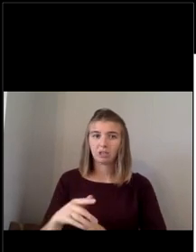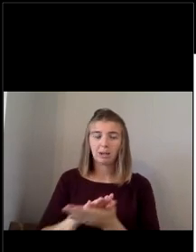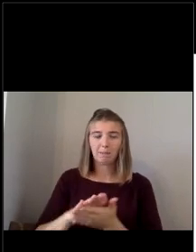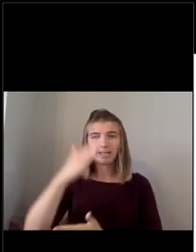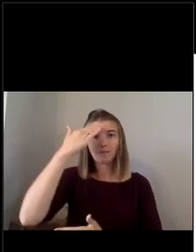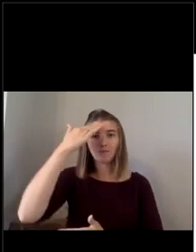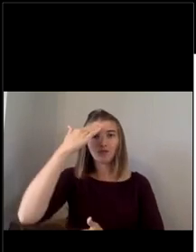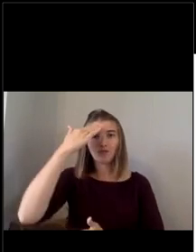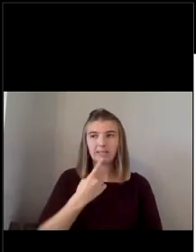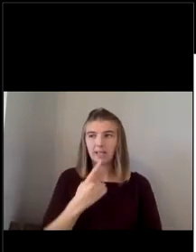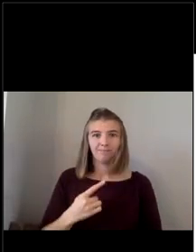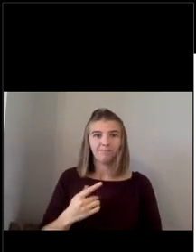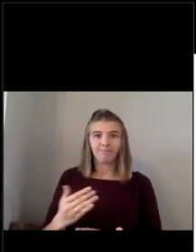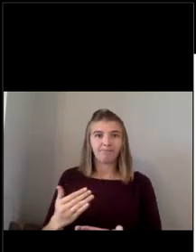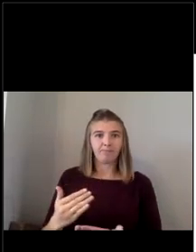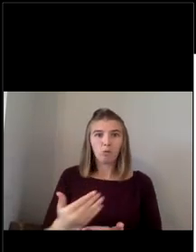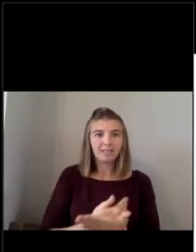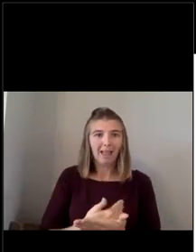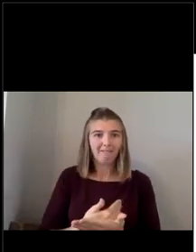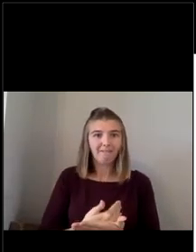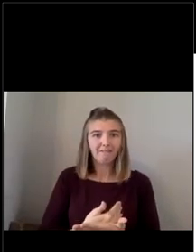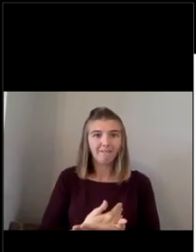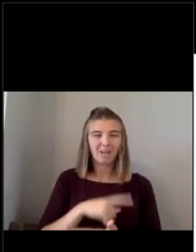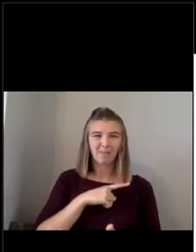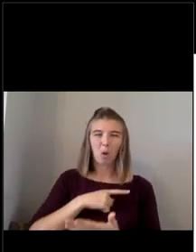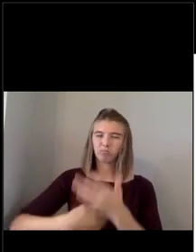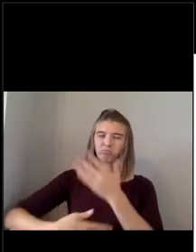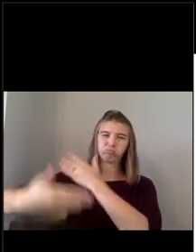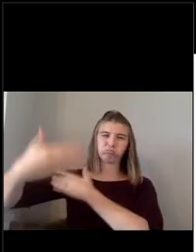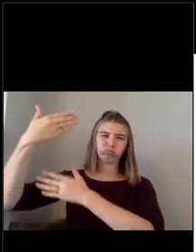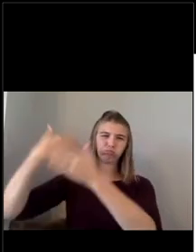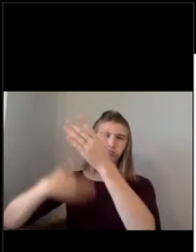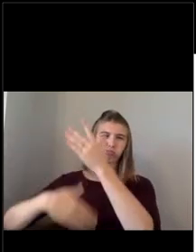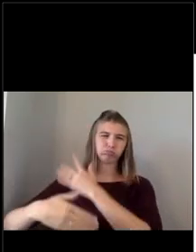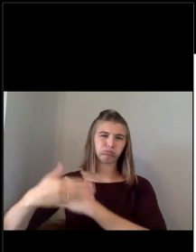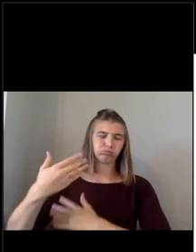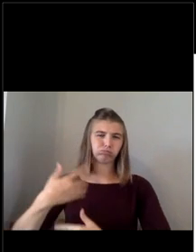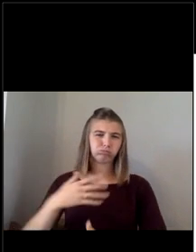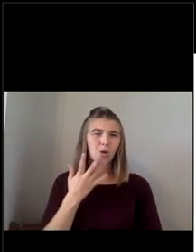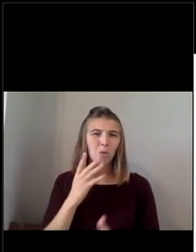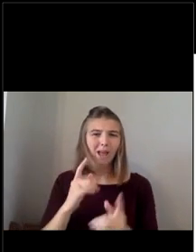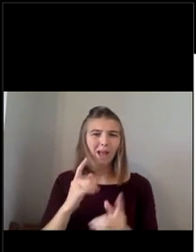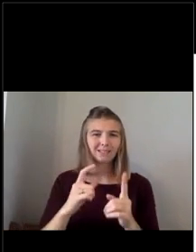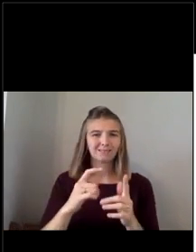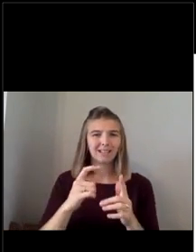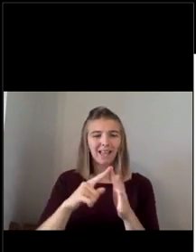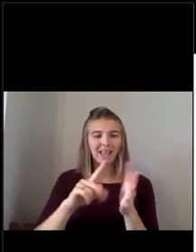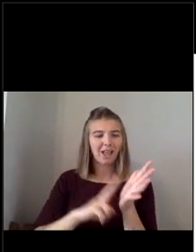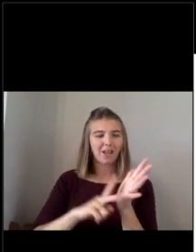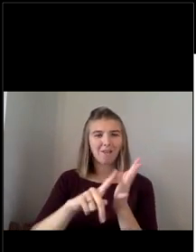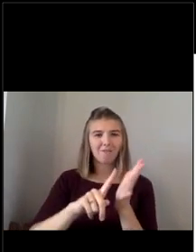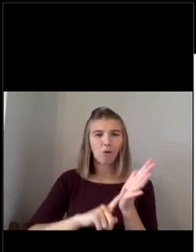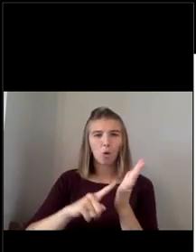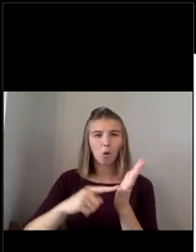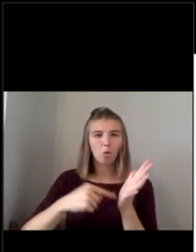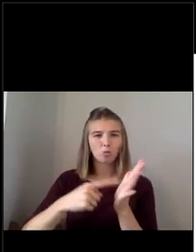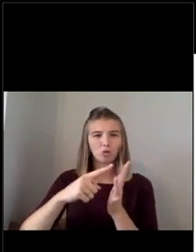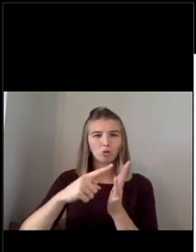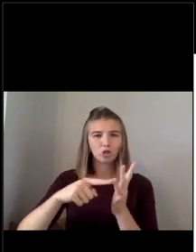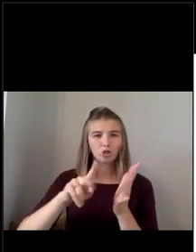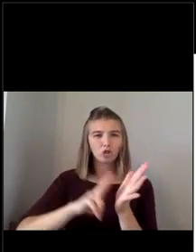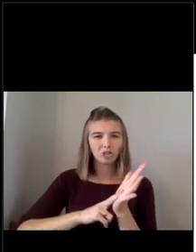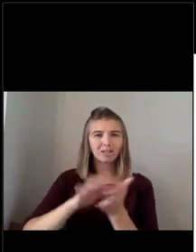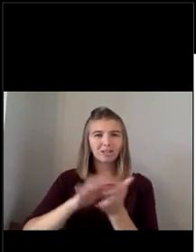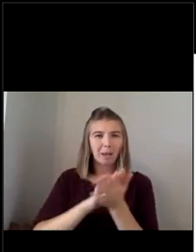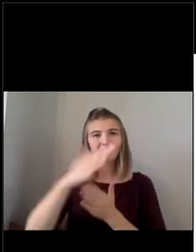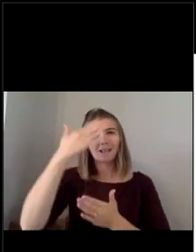death sentence as far as our evolutionary wiring is concerned. Back in the day, you'd either be eaten or you would starve. So our brains